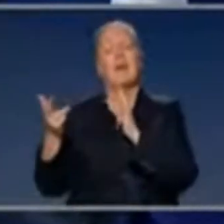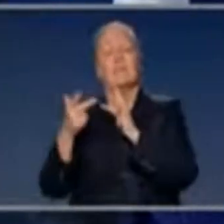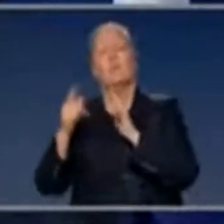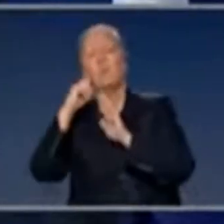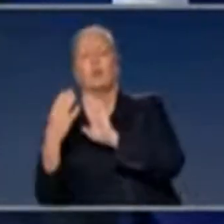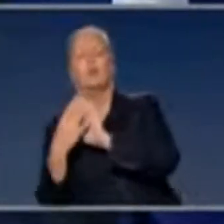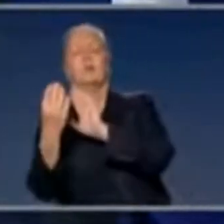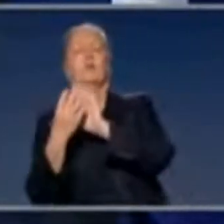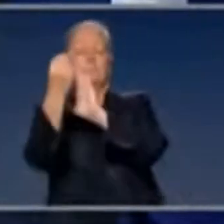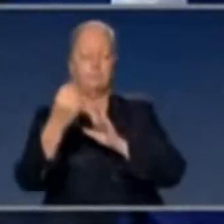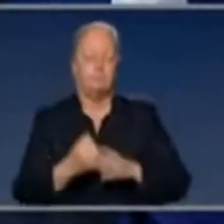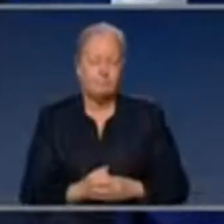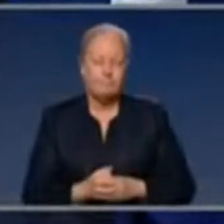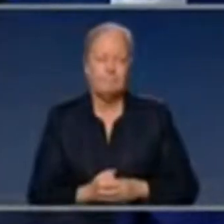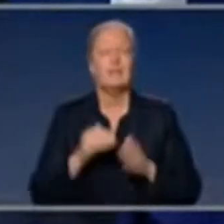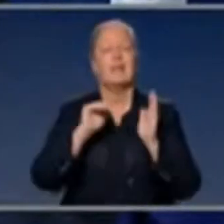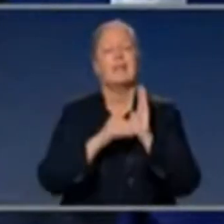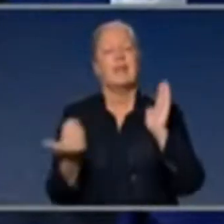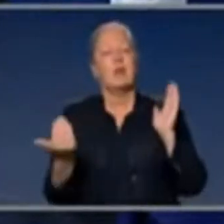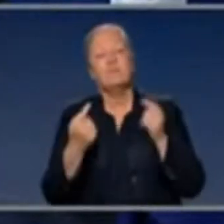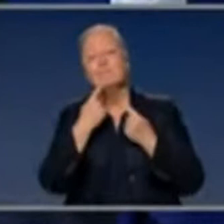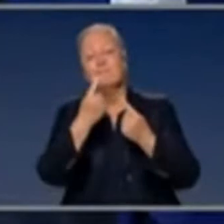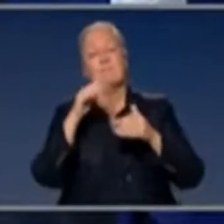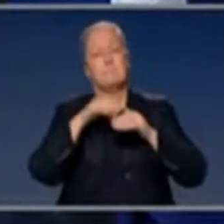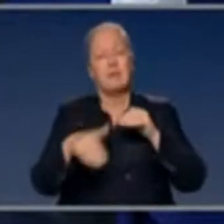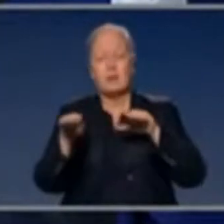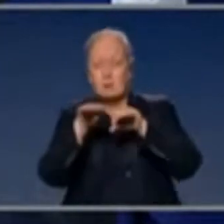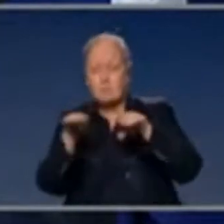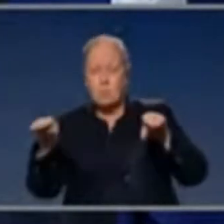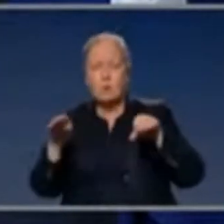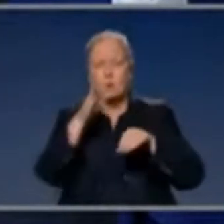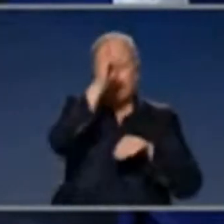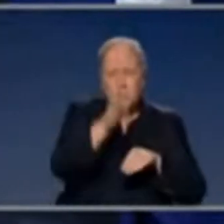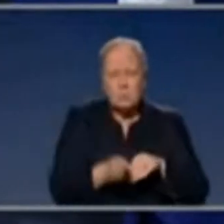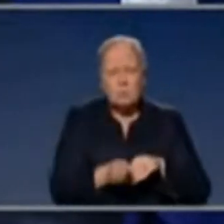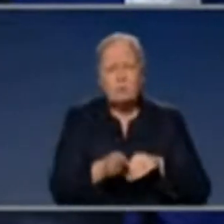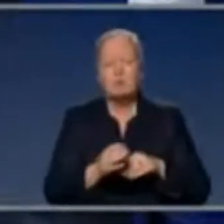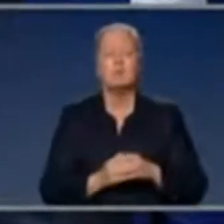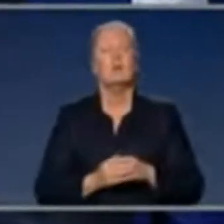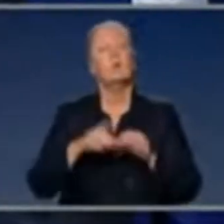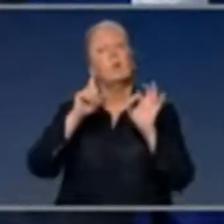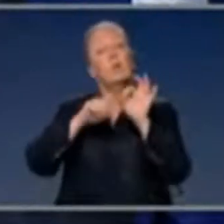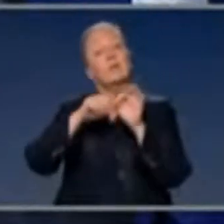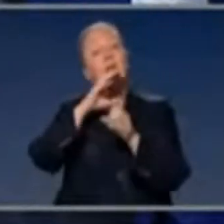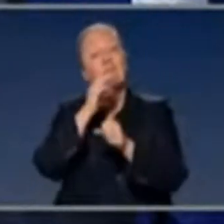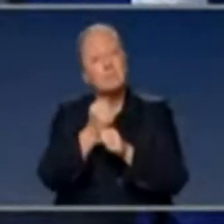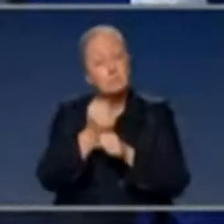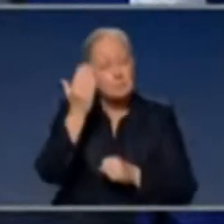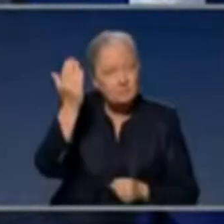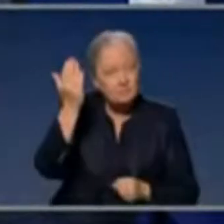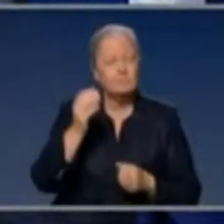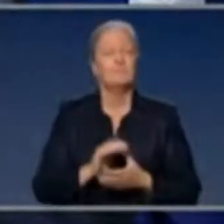further progress today. On the borders, I welcome the decision by the Queensland Government